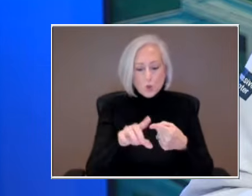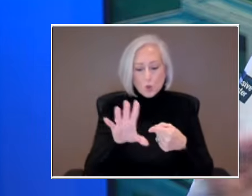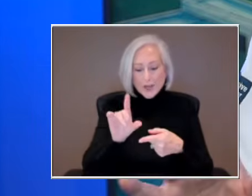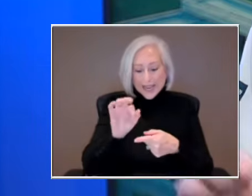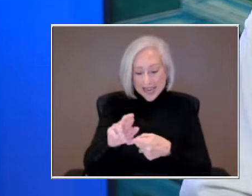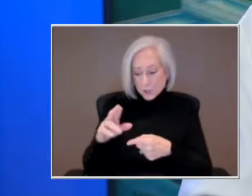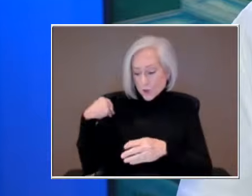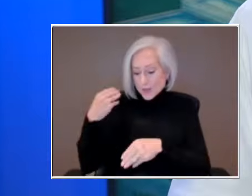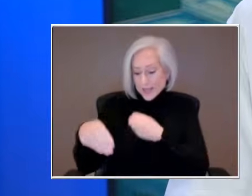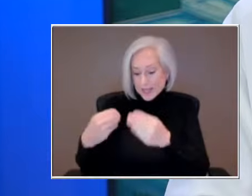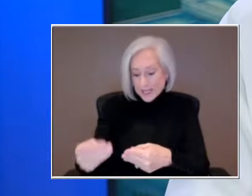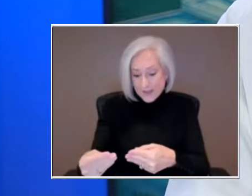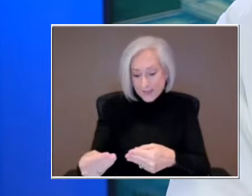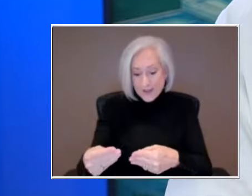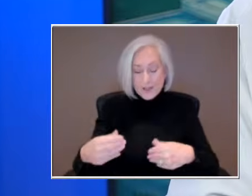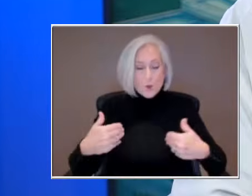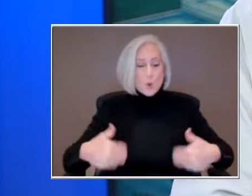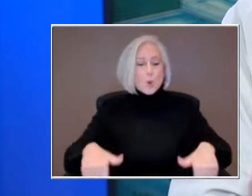is just,